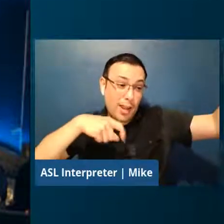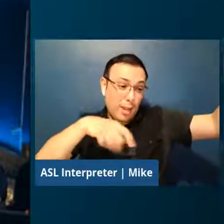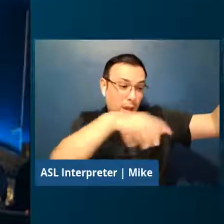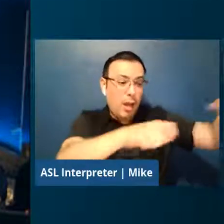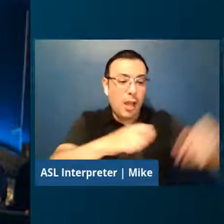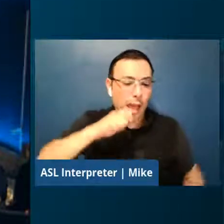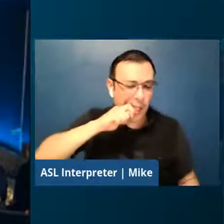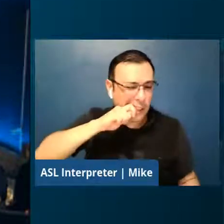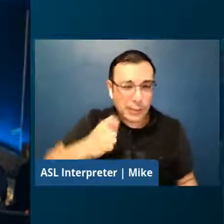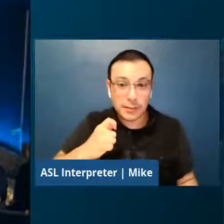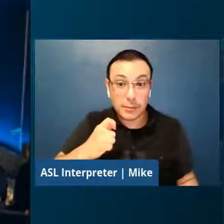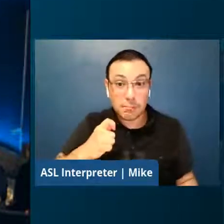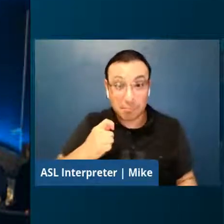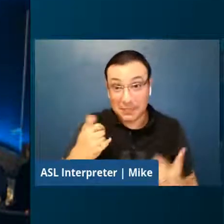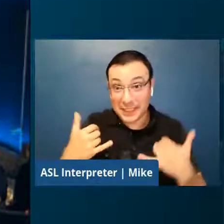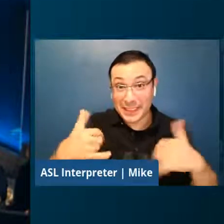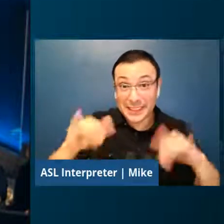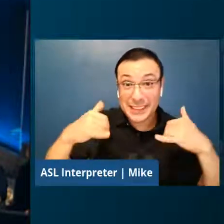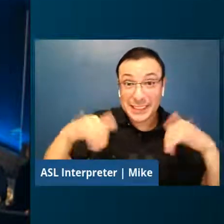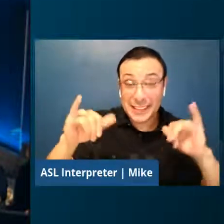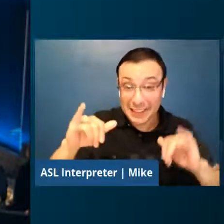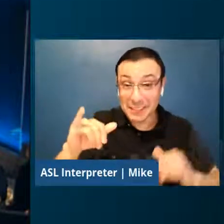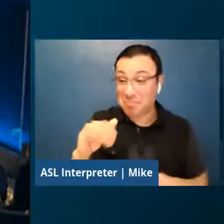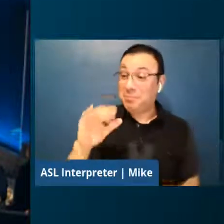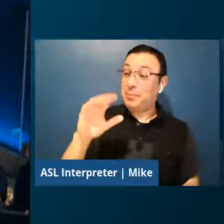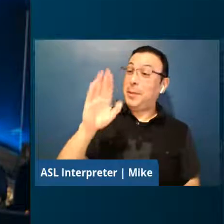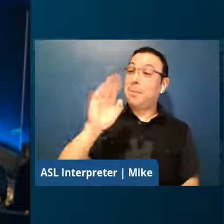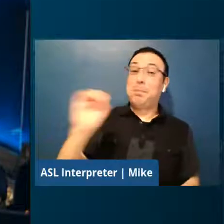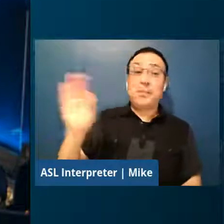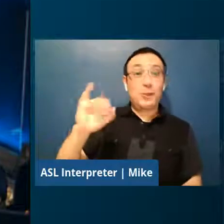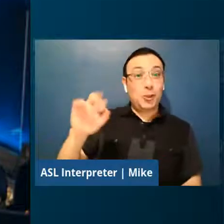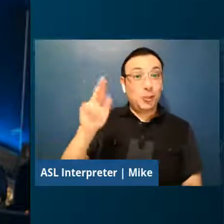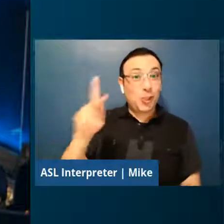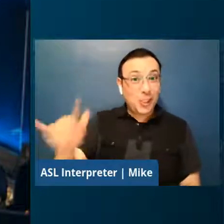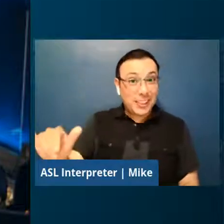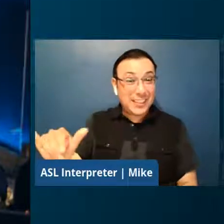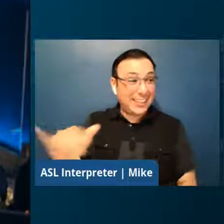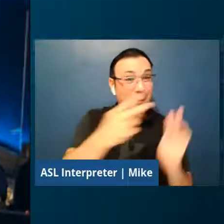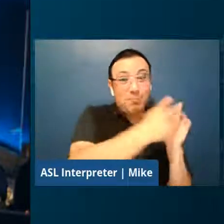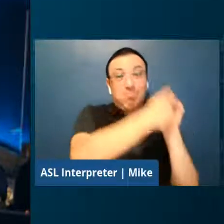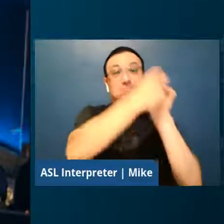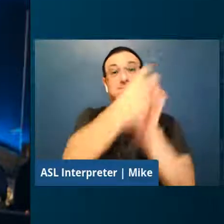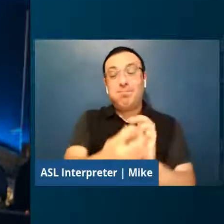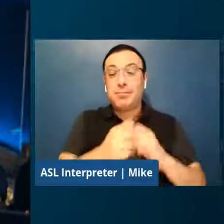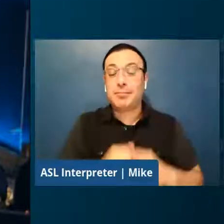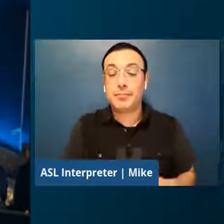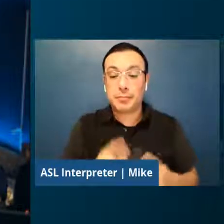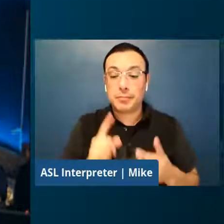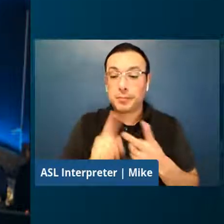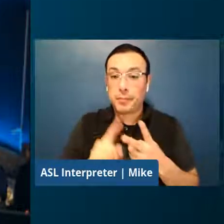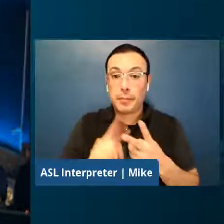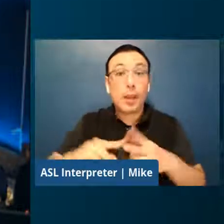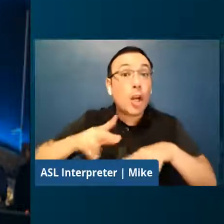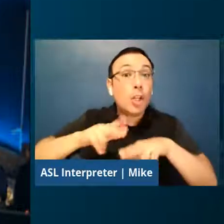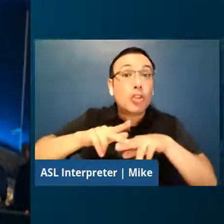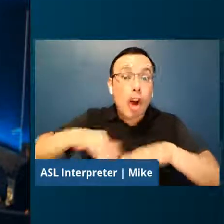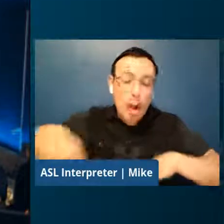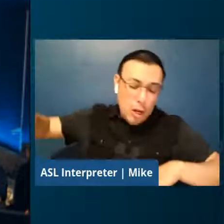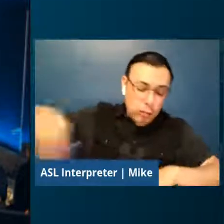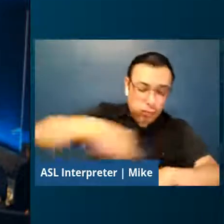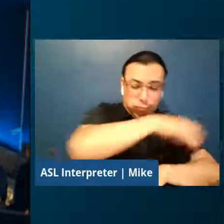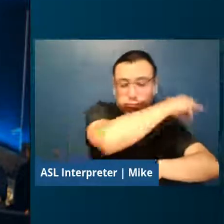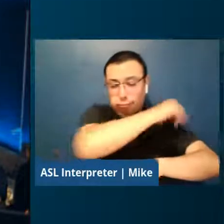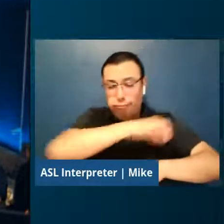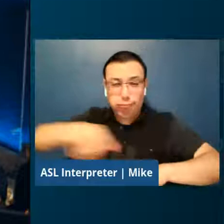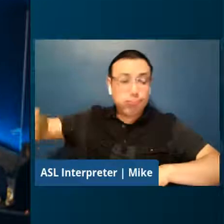of curing or rubbing things with salt to preserve it. Also, of course, freezing things make it last longer as well. And of course, canning, which